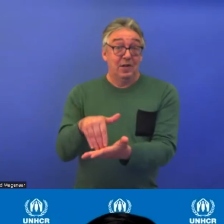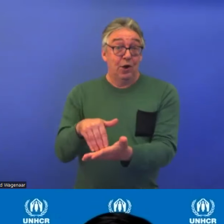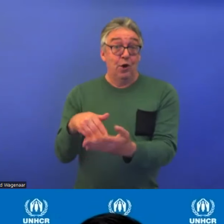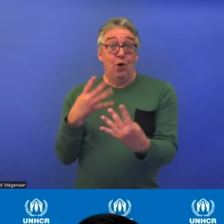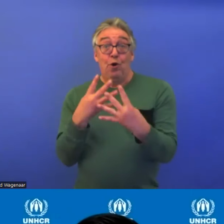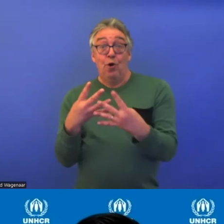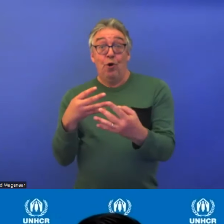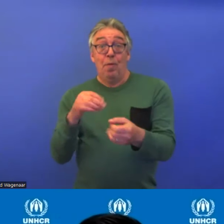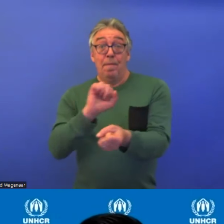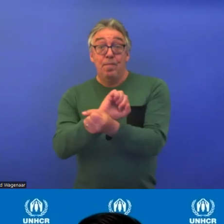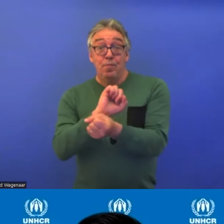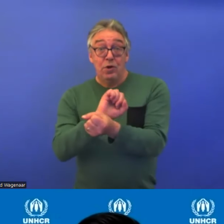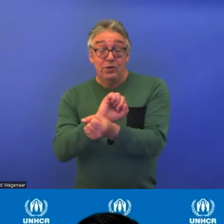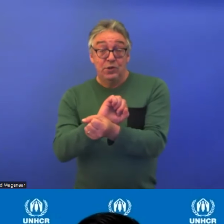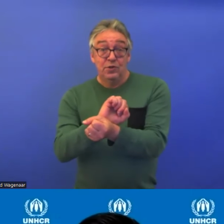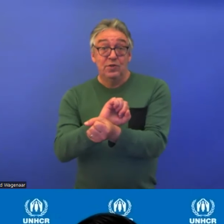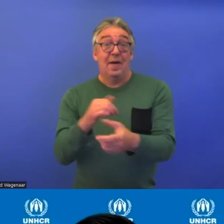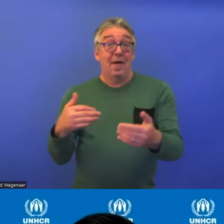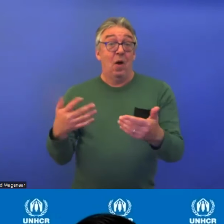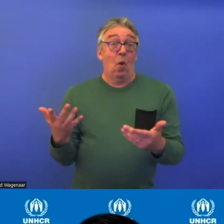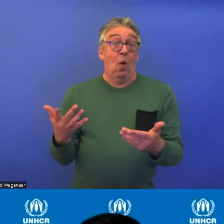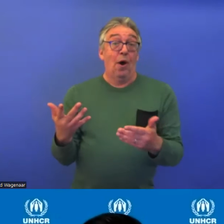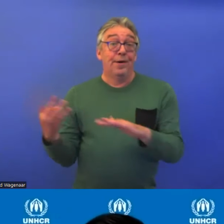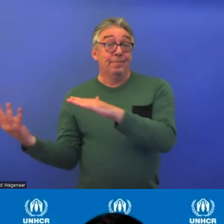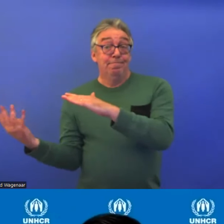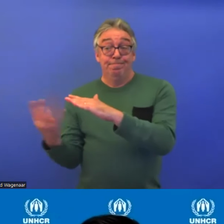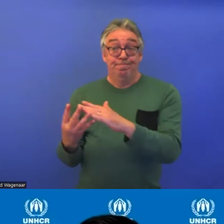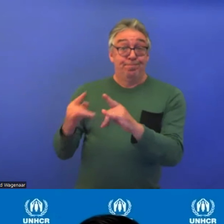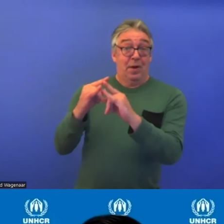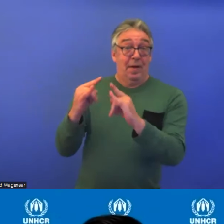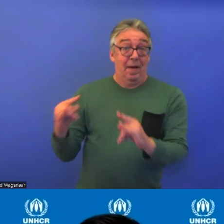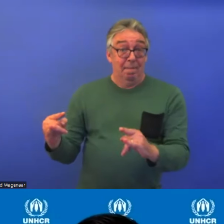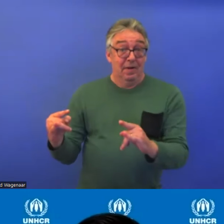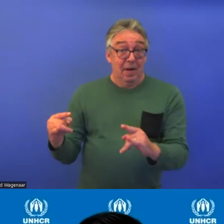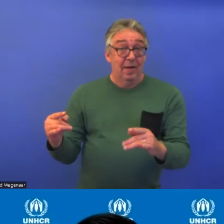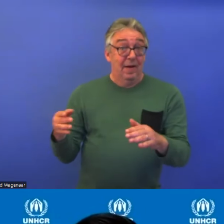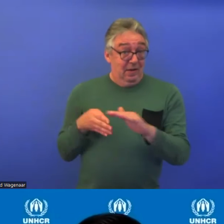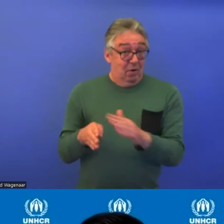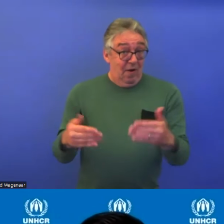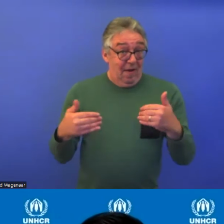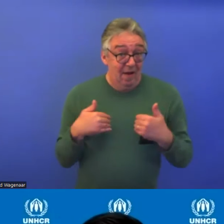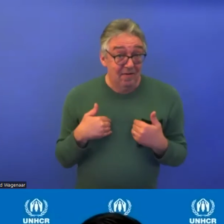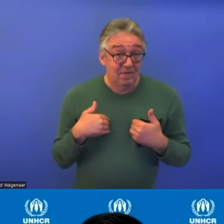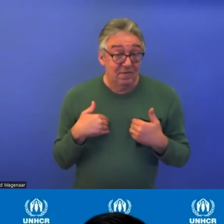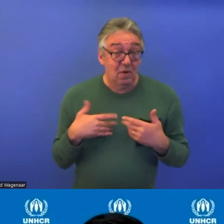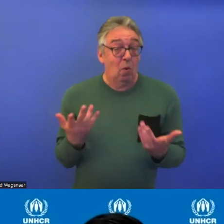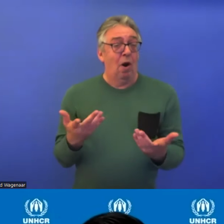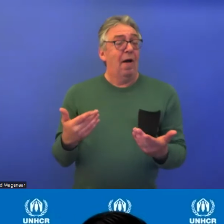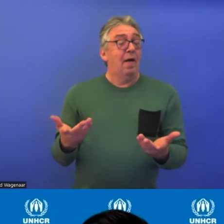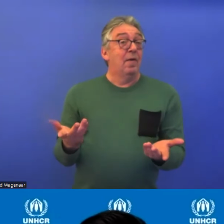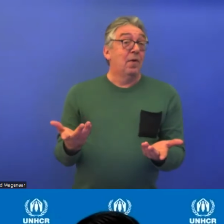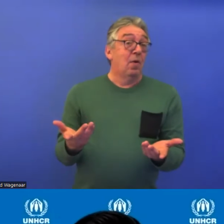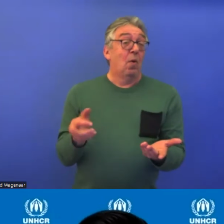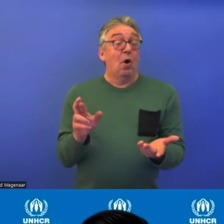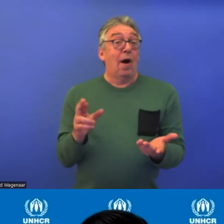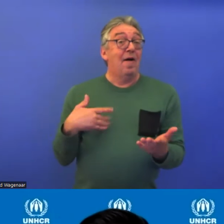the reception facilities for displaced people being treated in the same way as other types of reception facilities or detention facilities in the